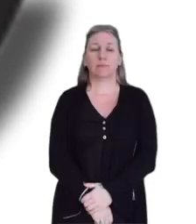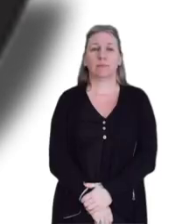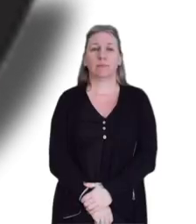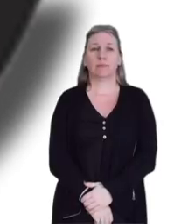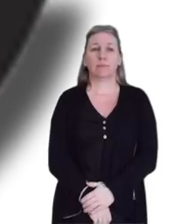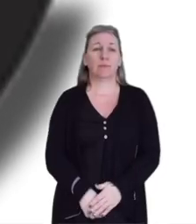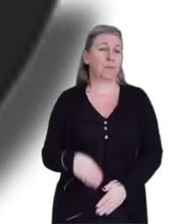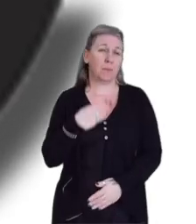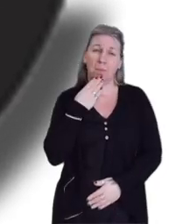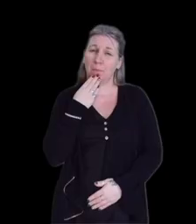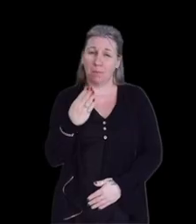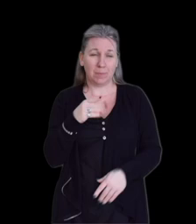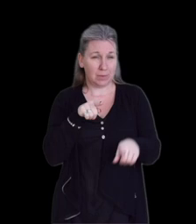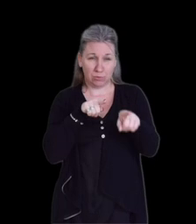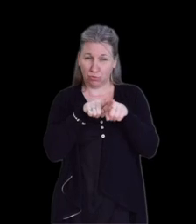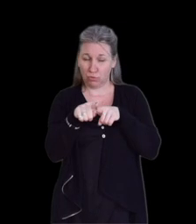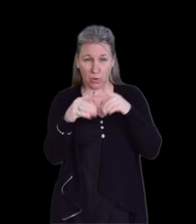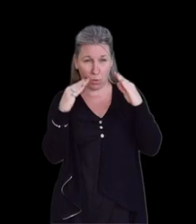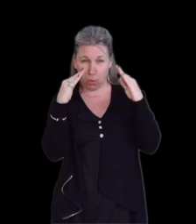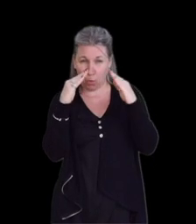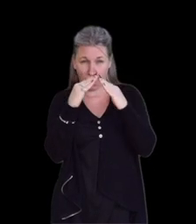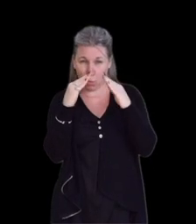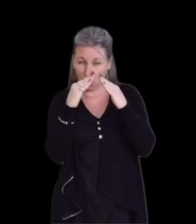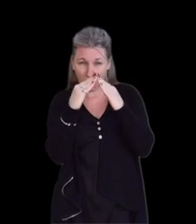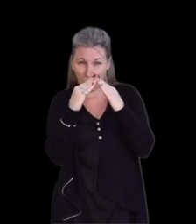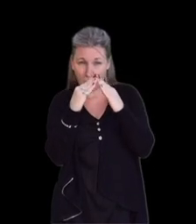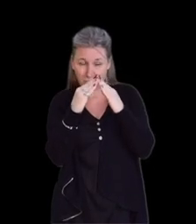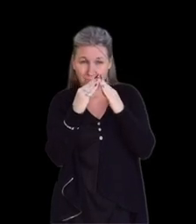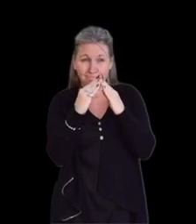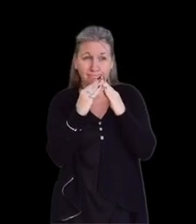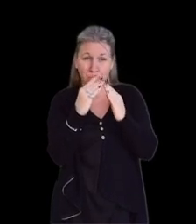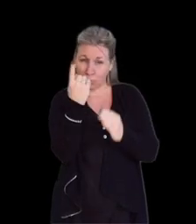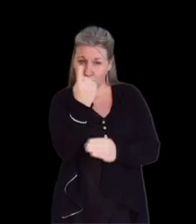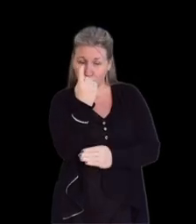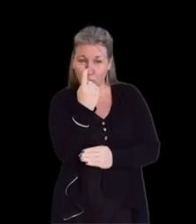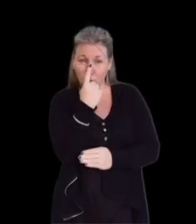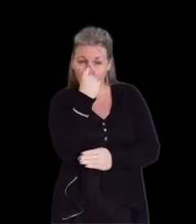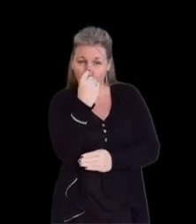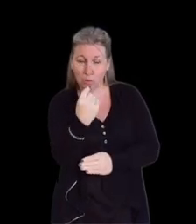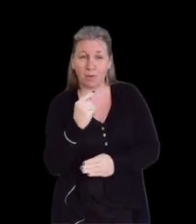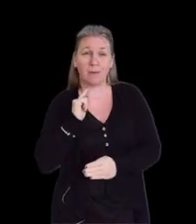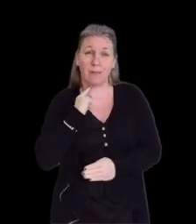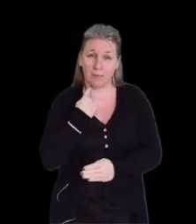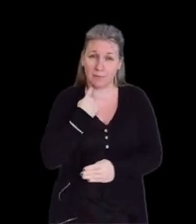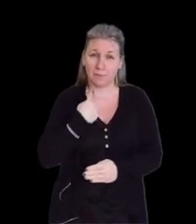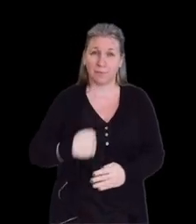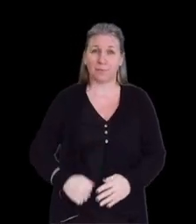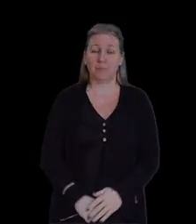Do not try this at home, or someone could get killed.